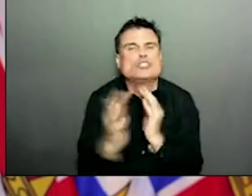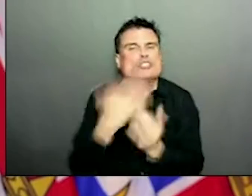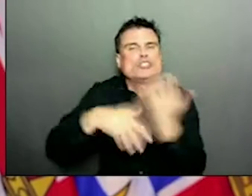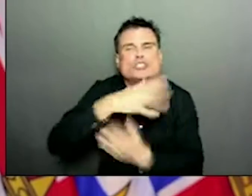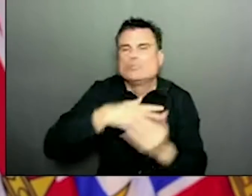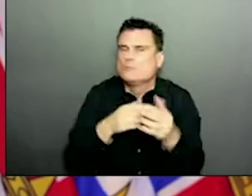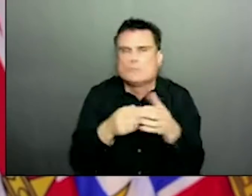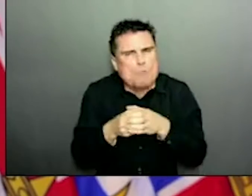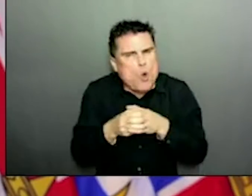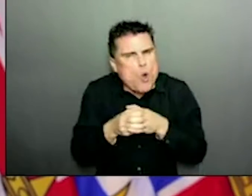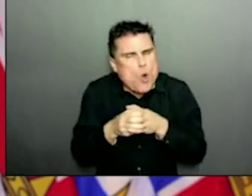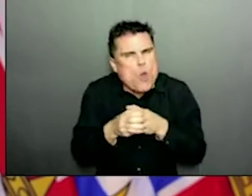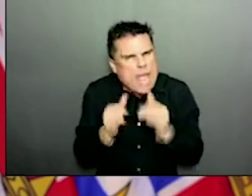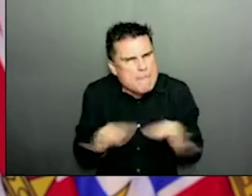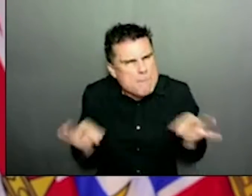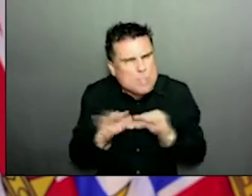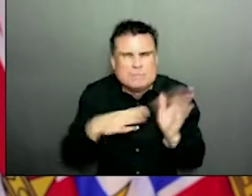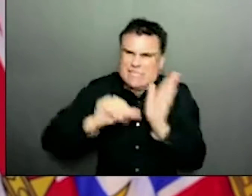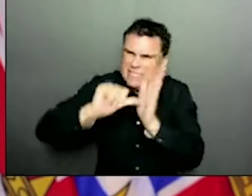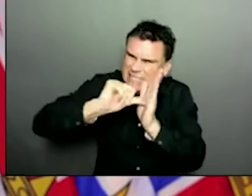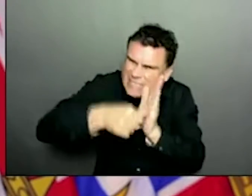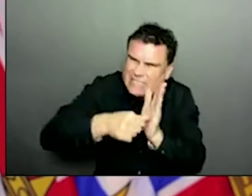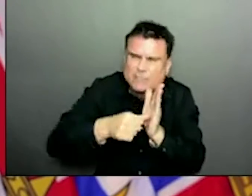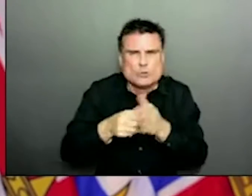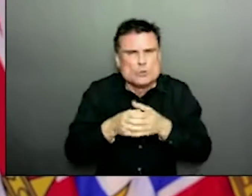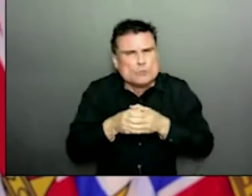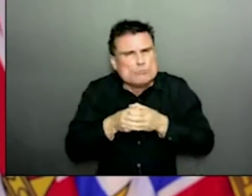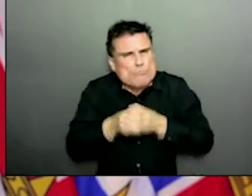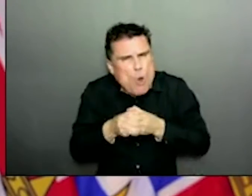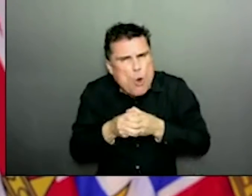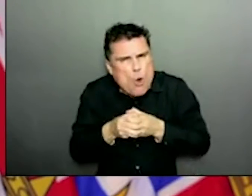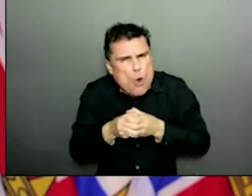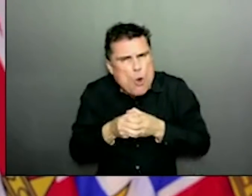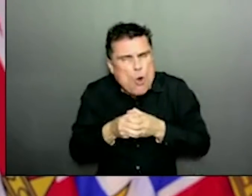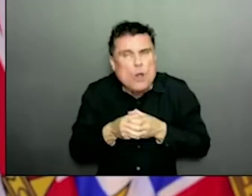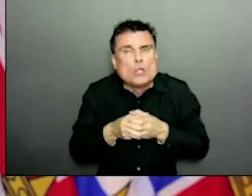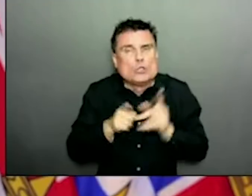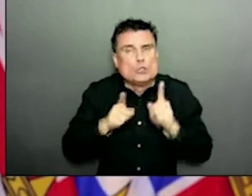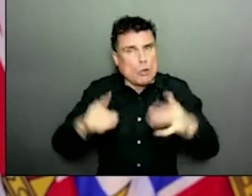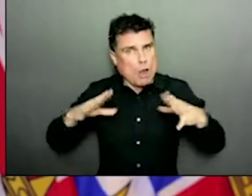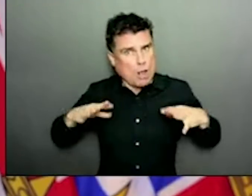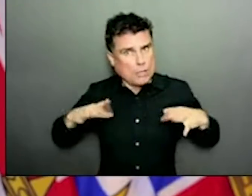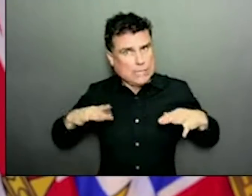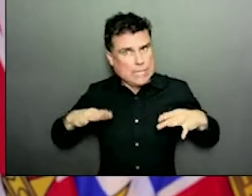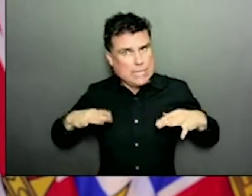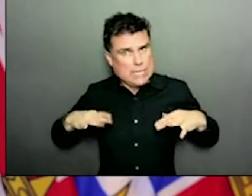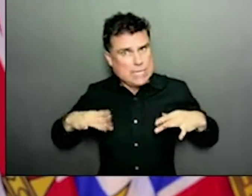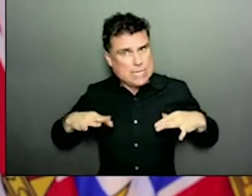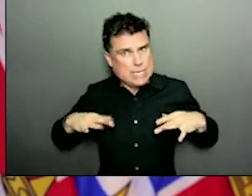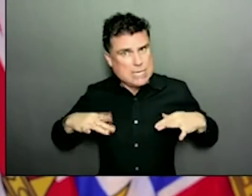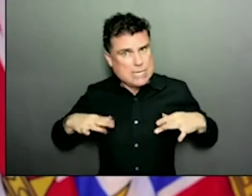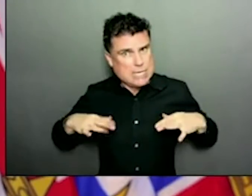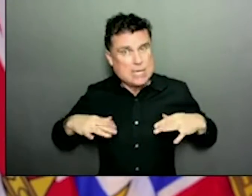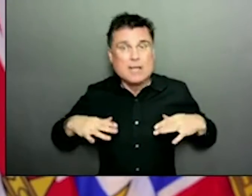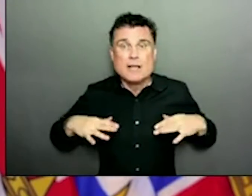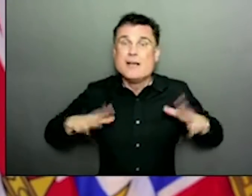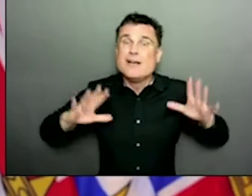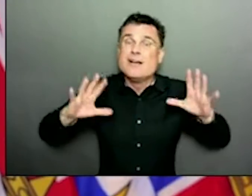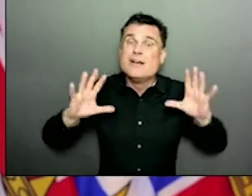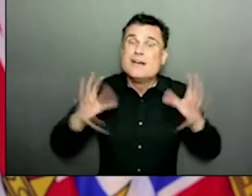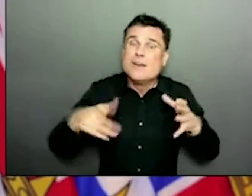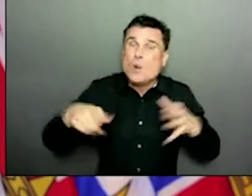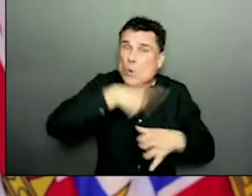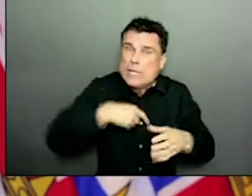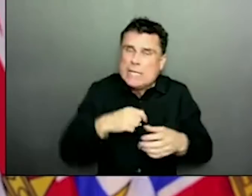holiday season. Together, we are making a difference. Many people have already decided to make their holiday